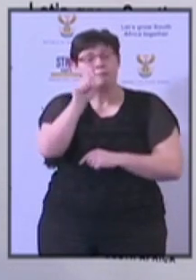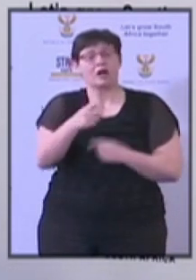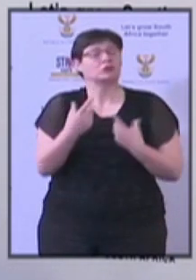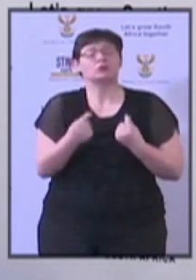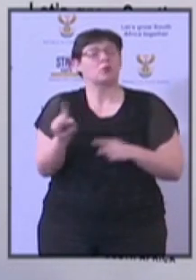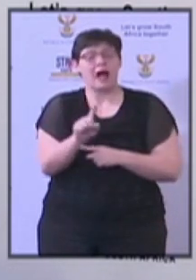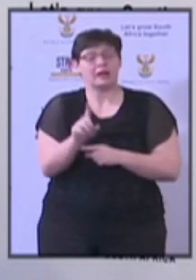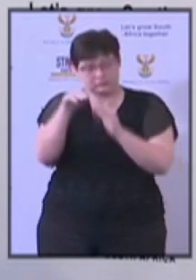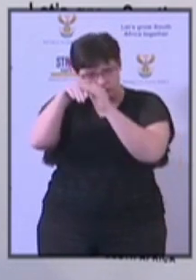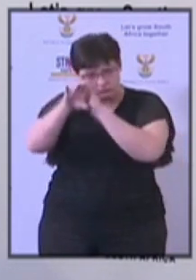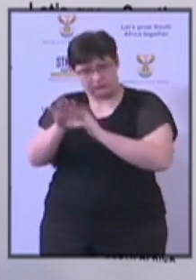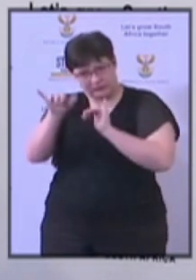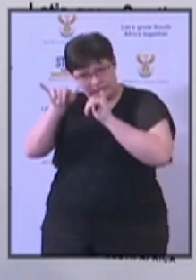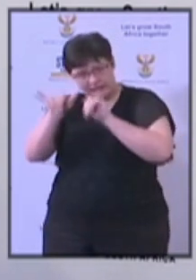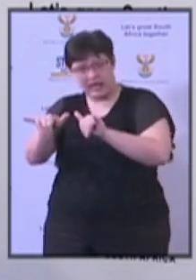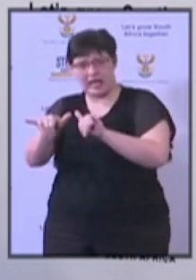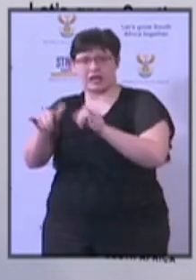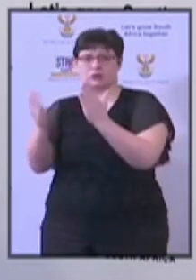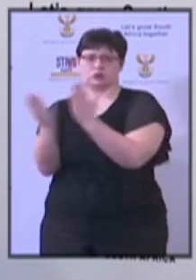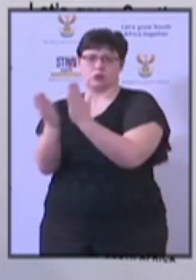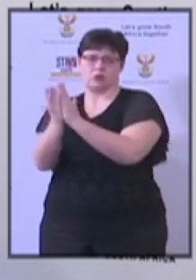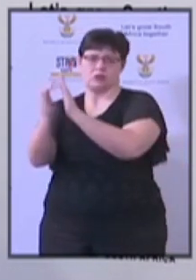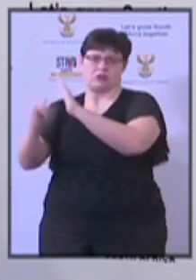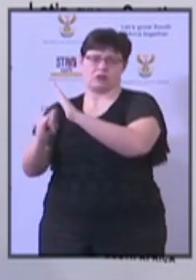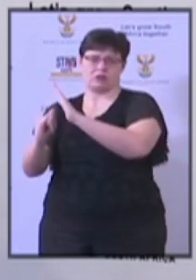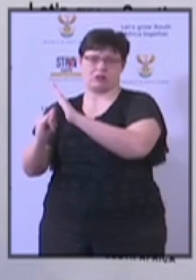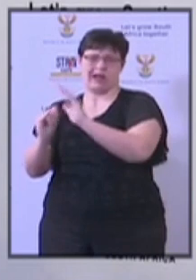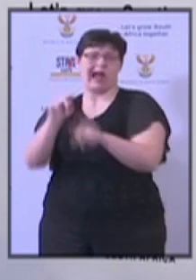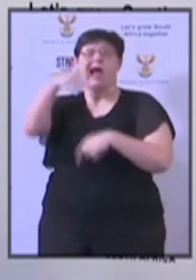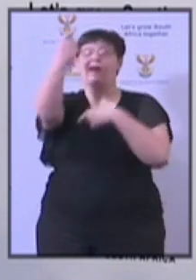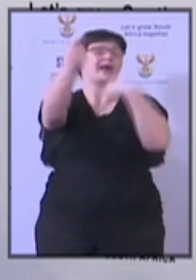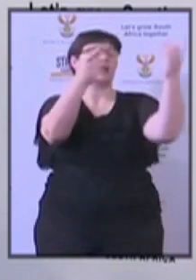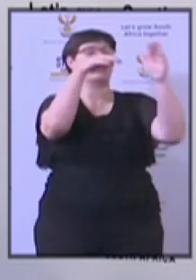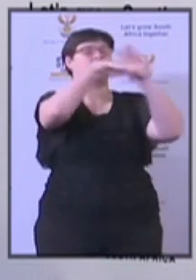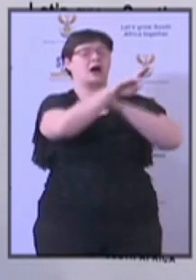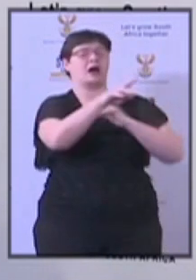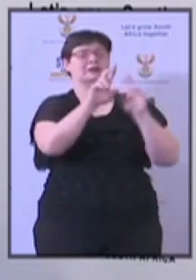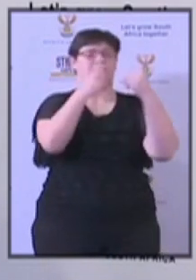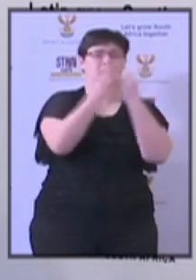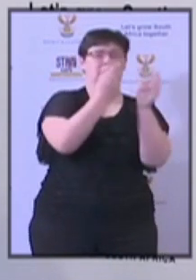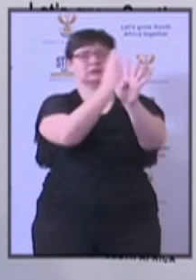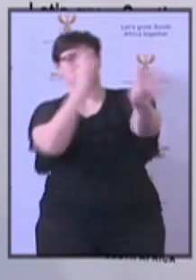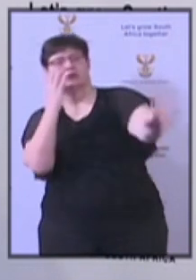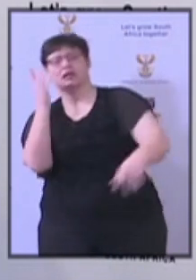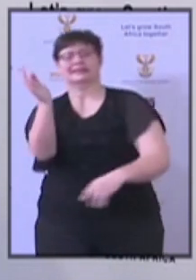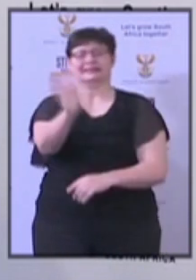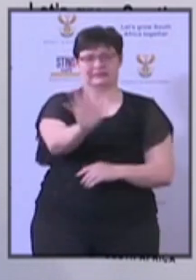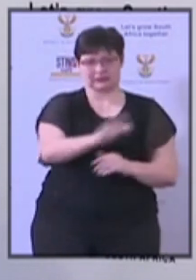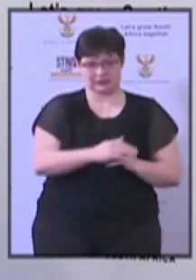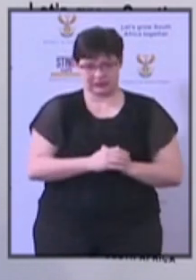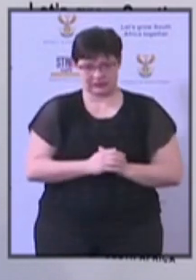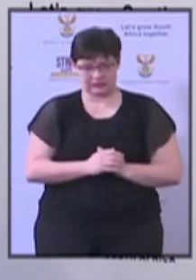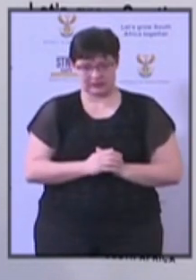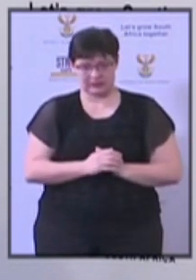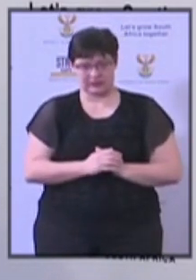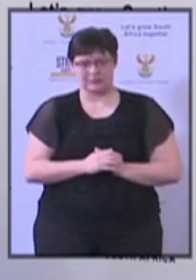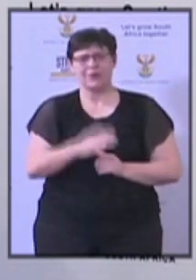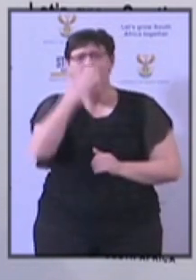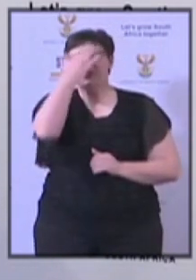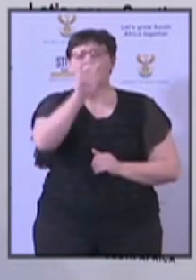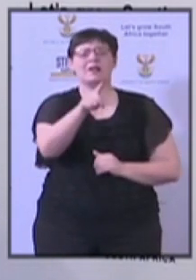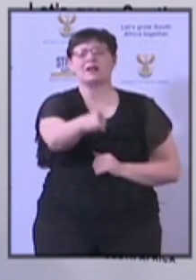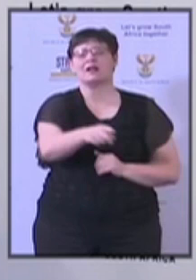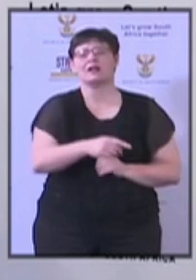in schools rather than anywhere else, because you will know that the fact that there was